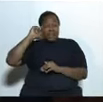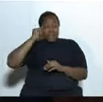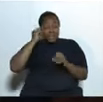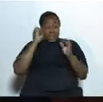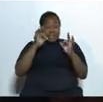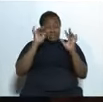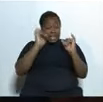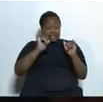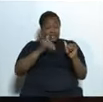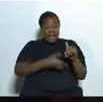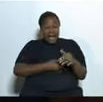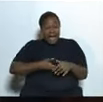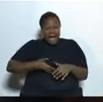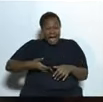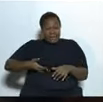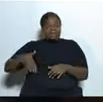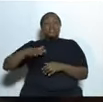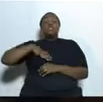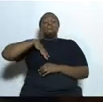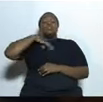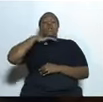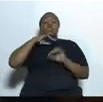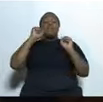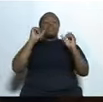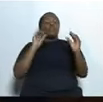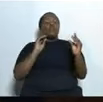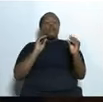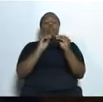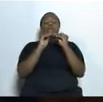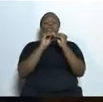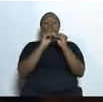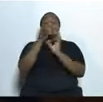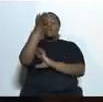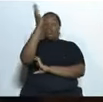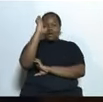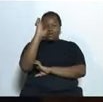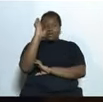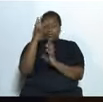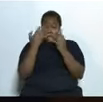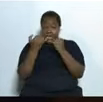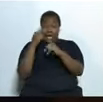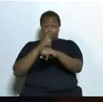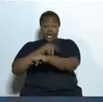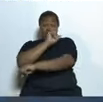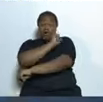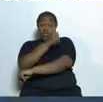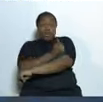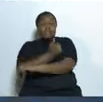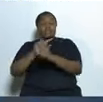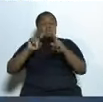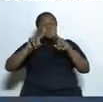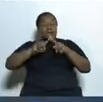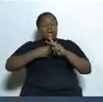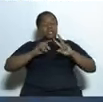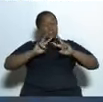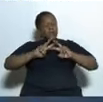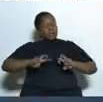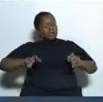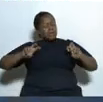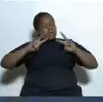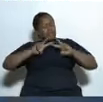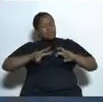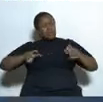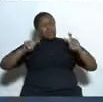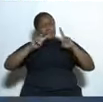death, they could meet God. As the authorities began to examine that camp, and as